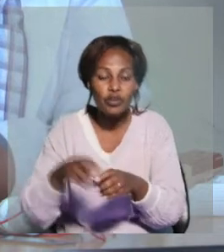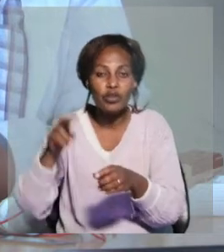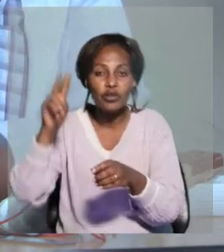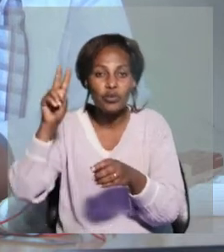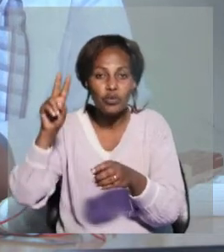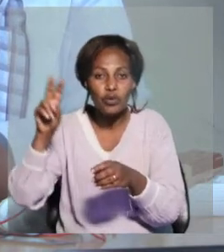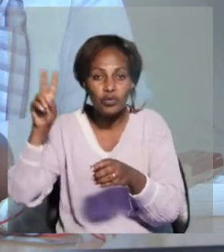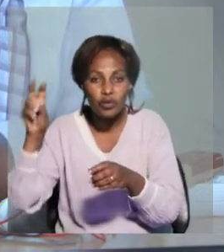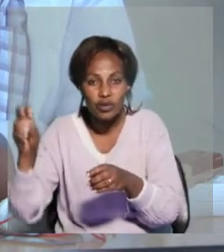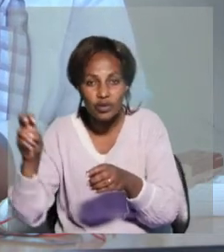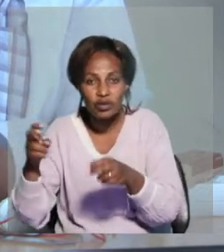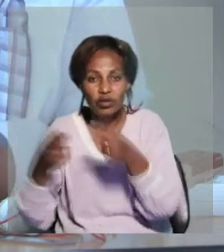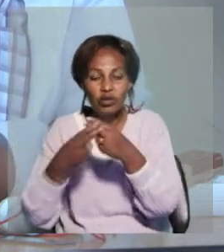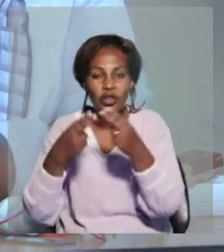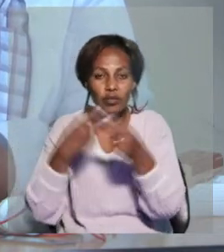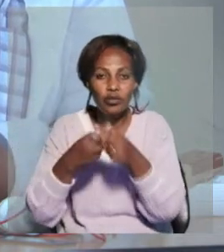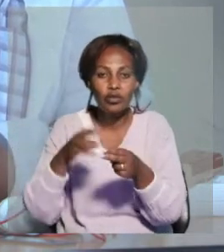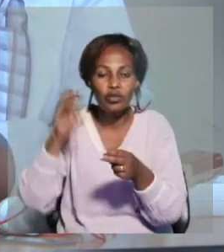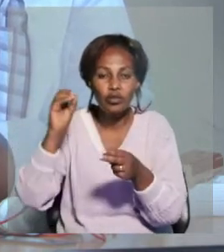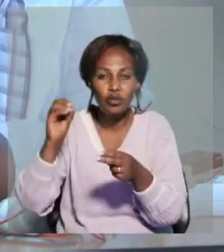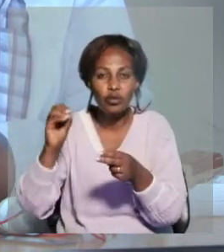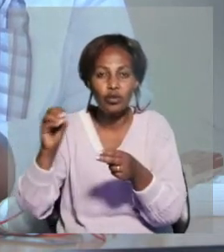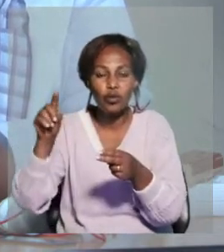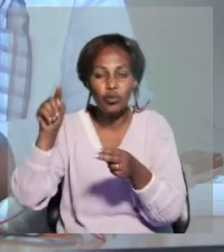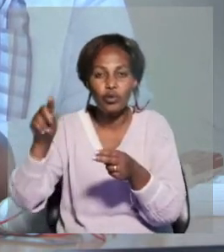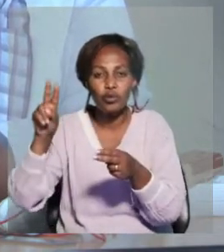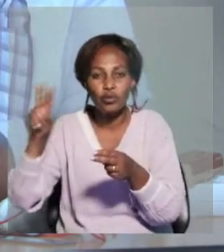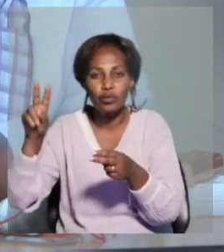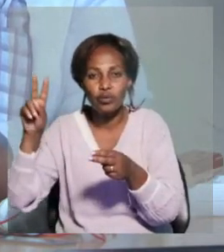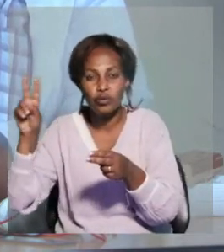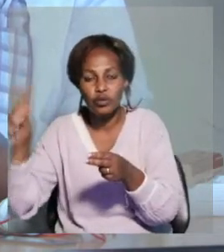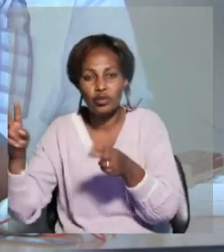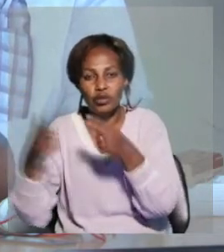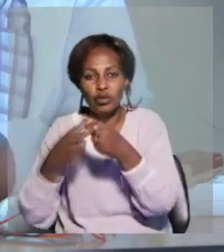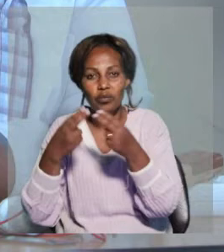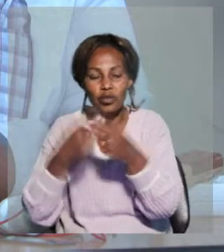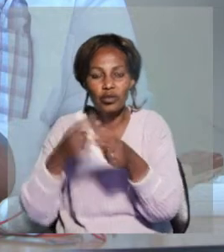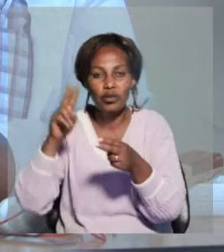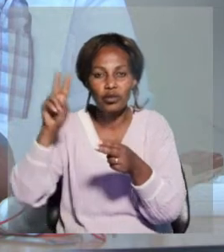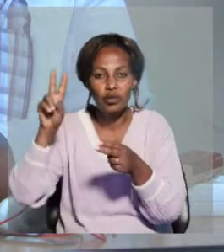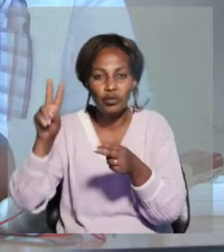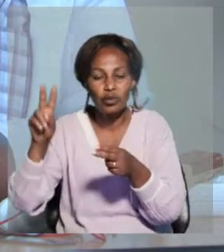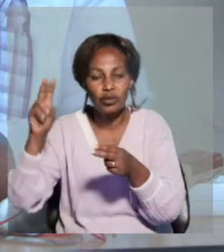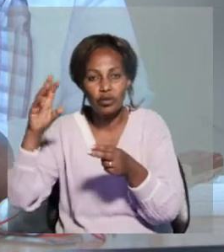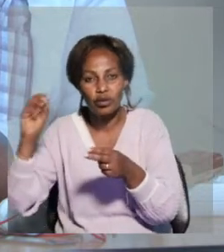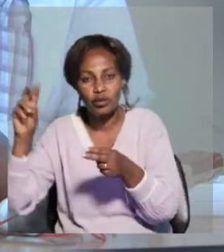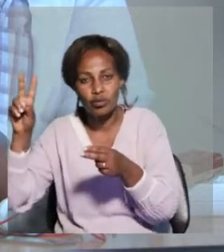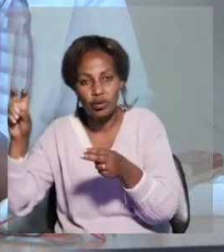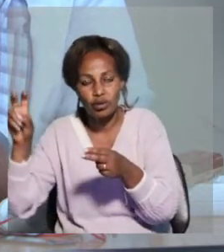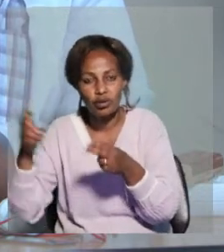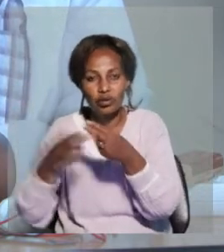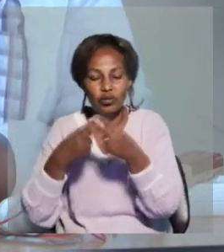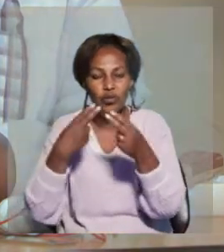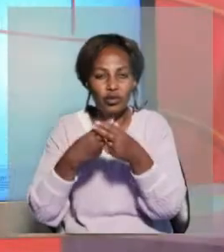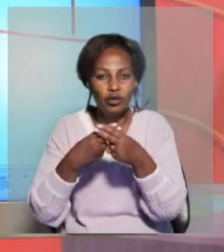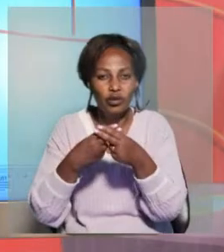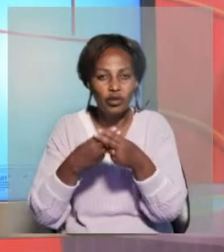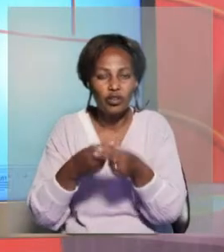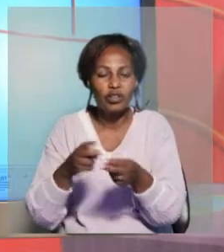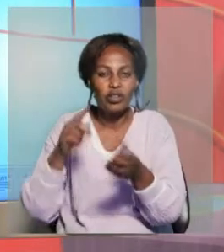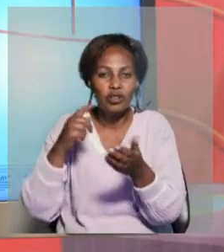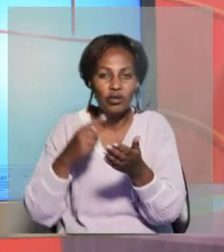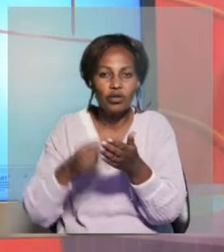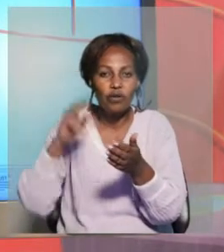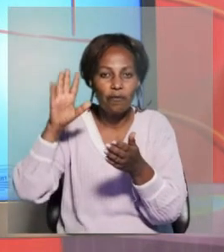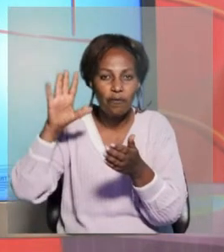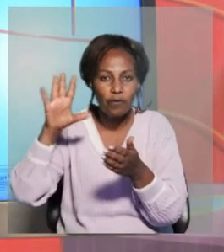times 0.3. Yeah. 0.23 multiplied by 220. Yeah. That will be 50.6